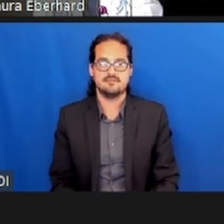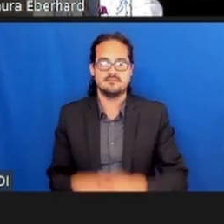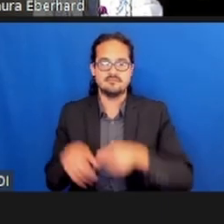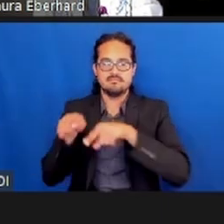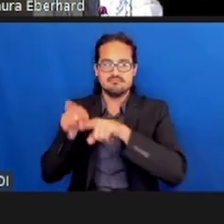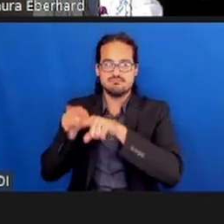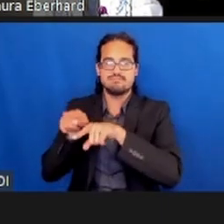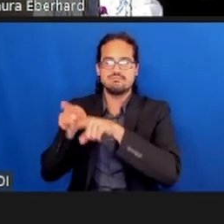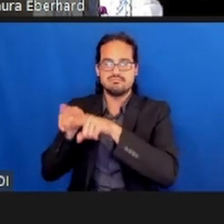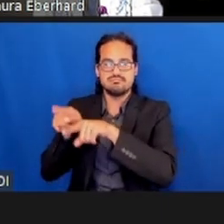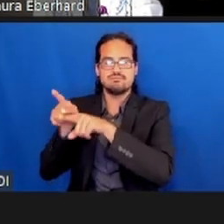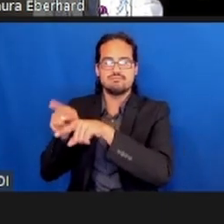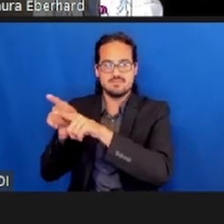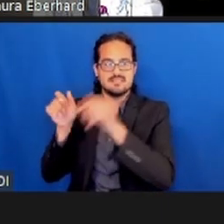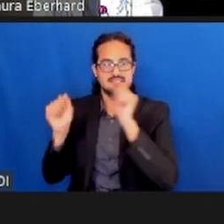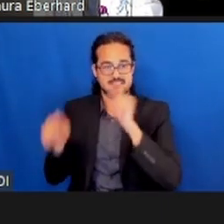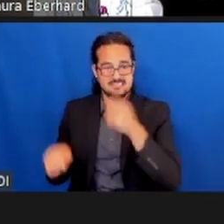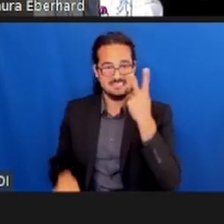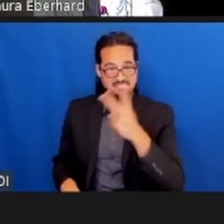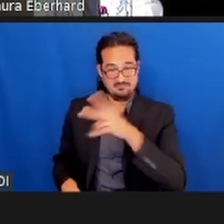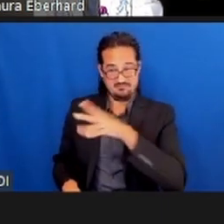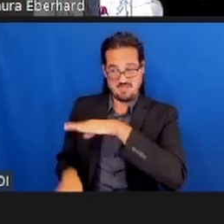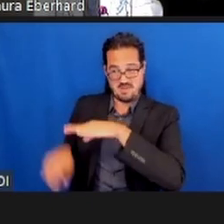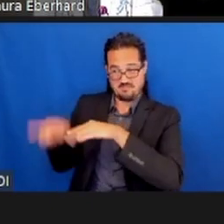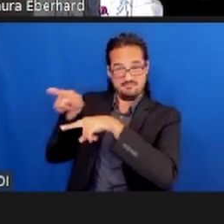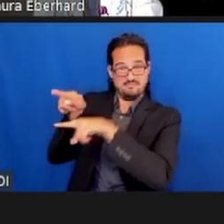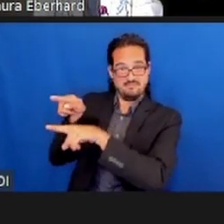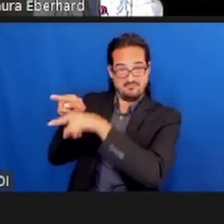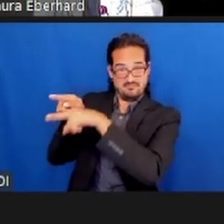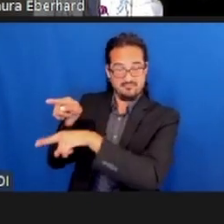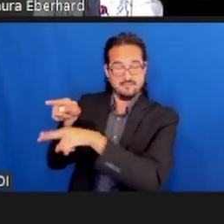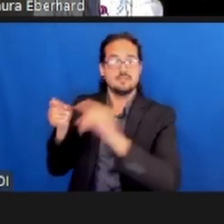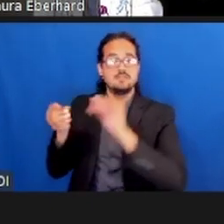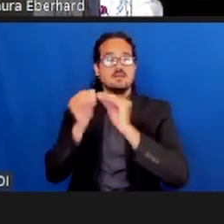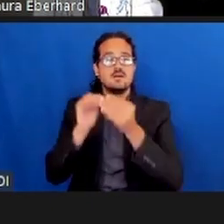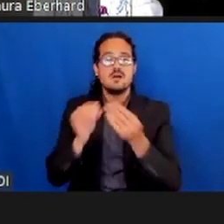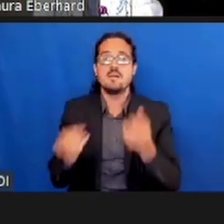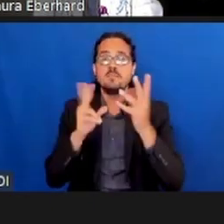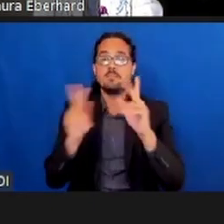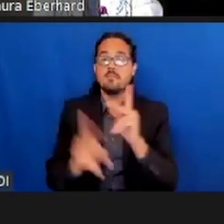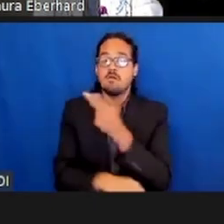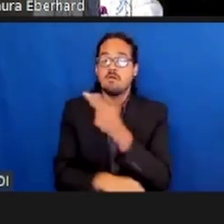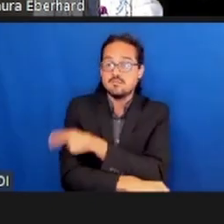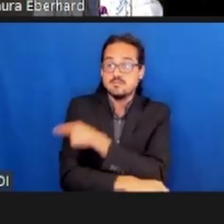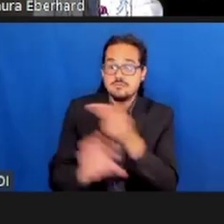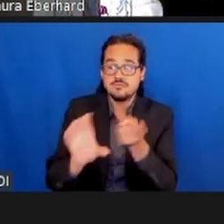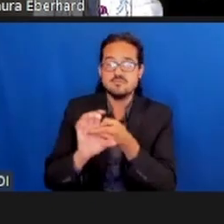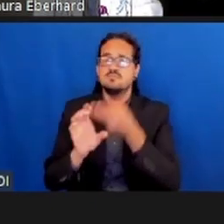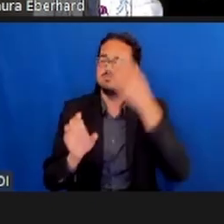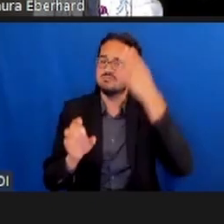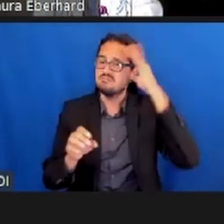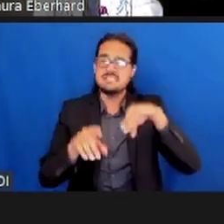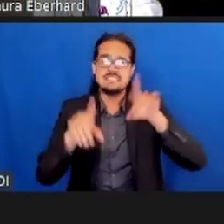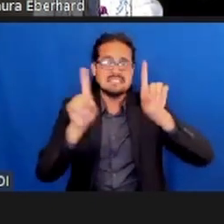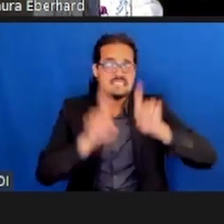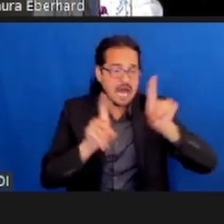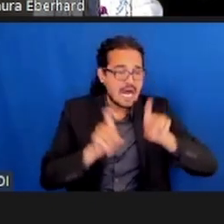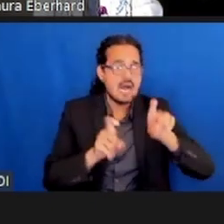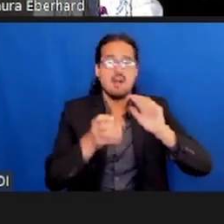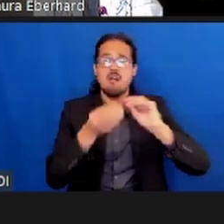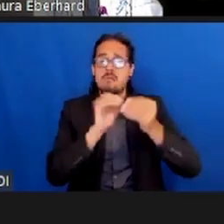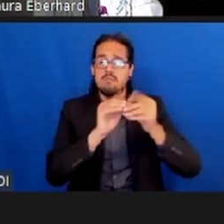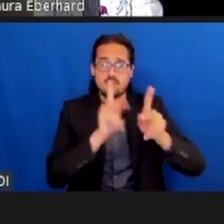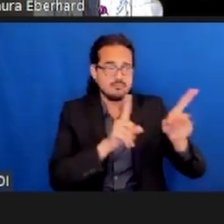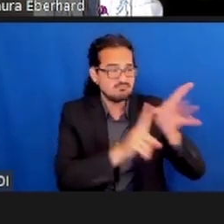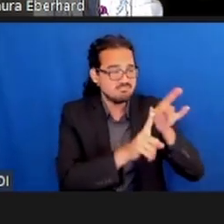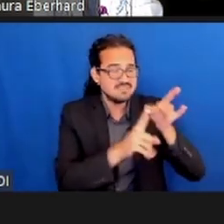our hospitalizations were, despite having higher testing rates and higher ascertainment of cases, our hospitalizations were lower and remain lower